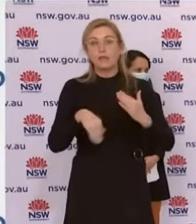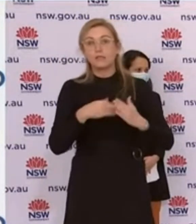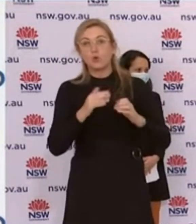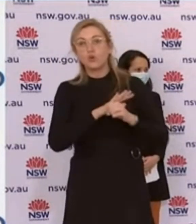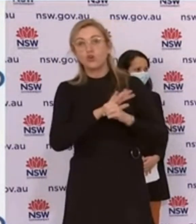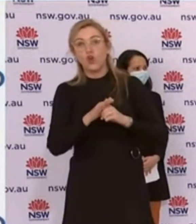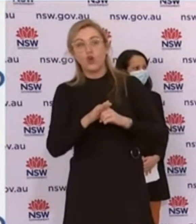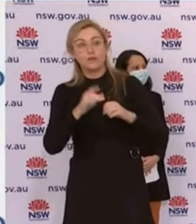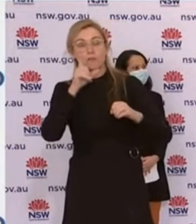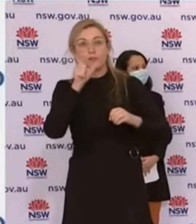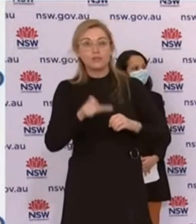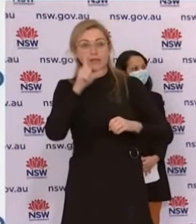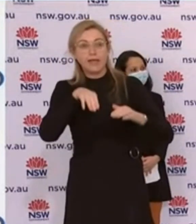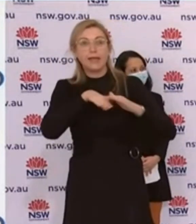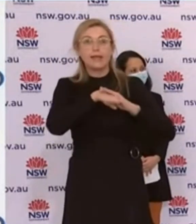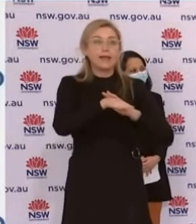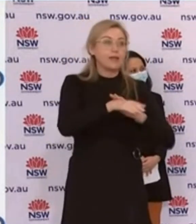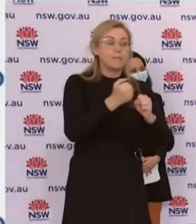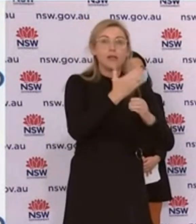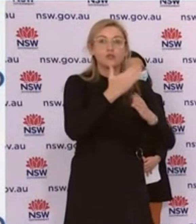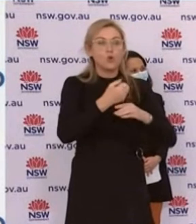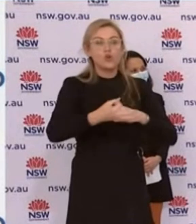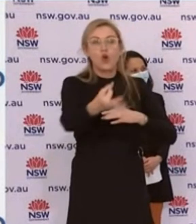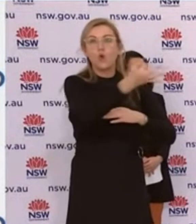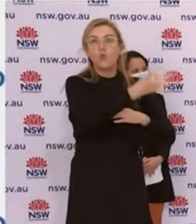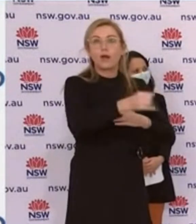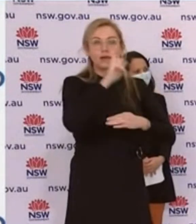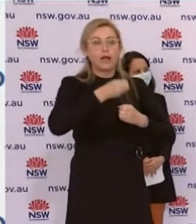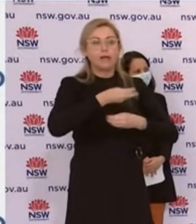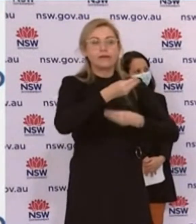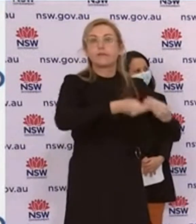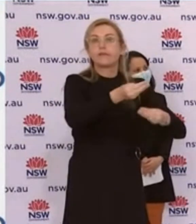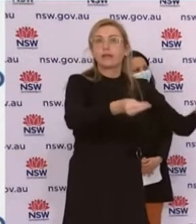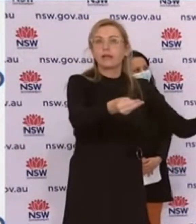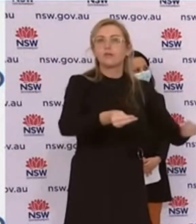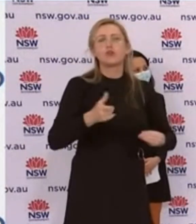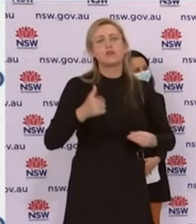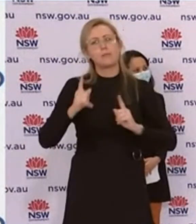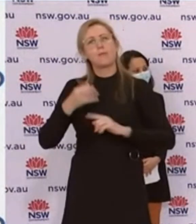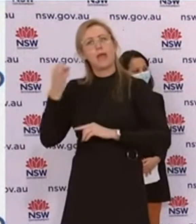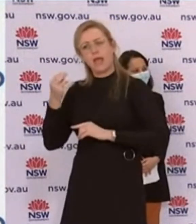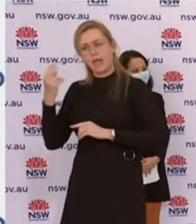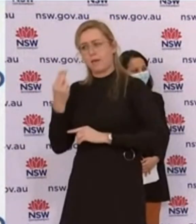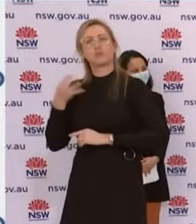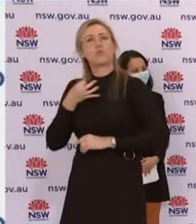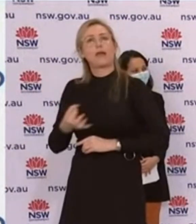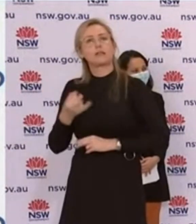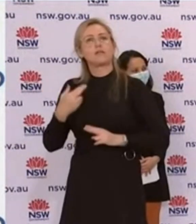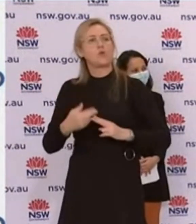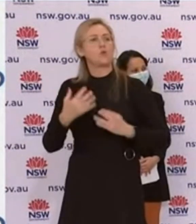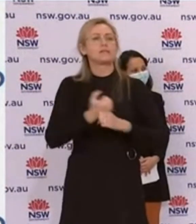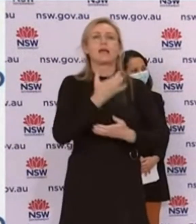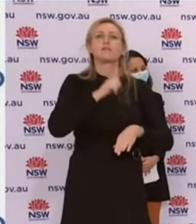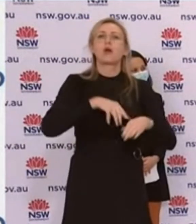it doesn't infect other staff or other patients. So there's a whole range of procedures that kick in during a pandemic. And so I just